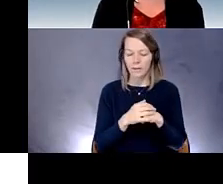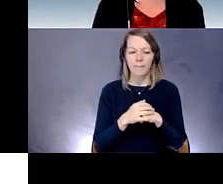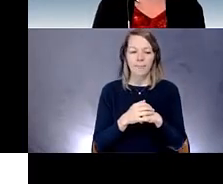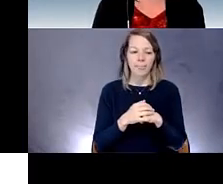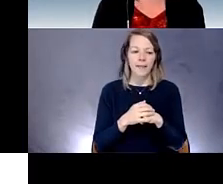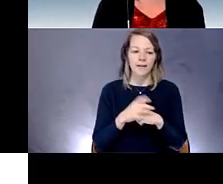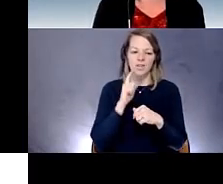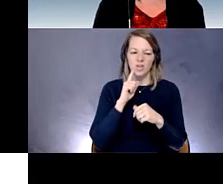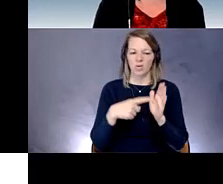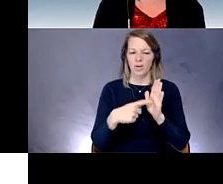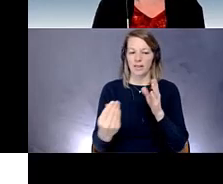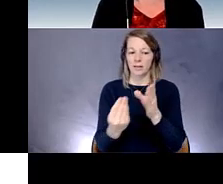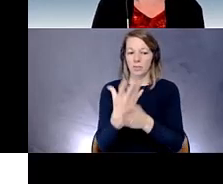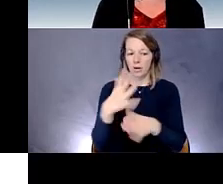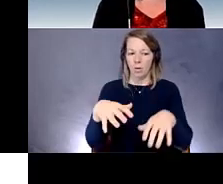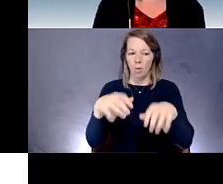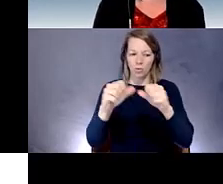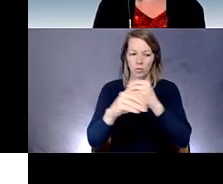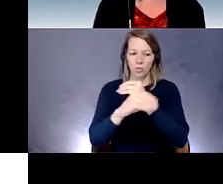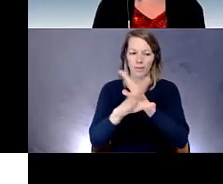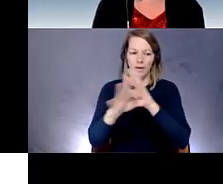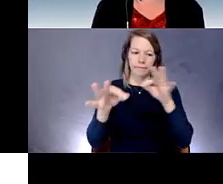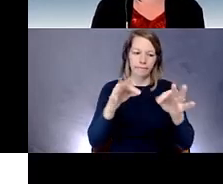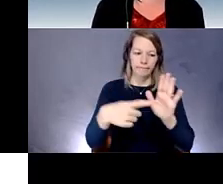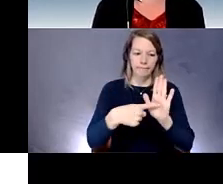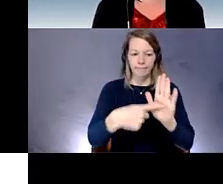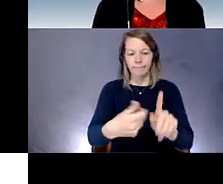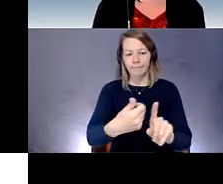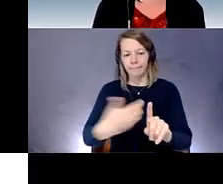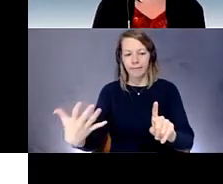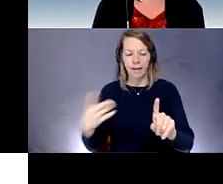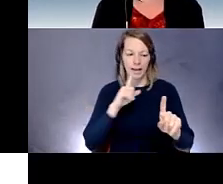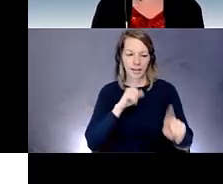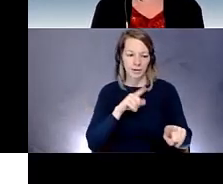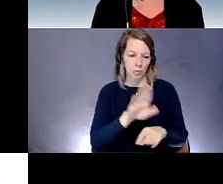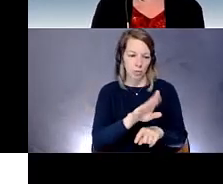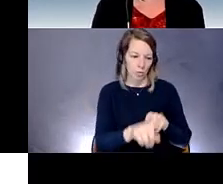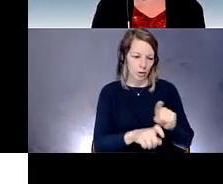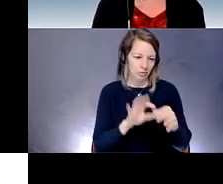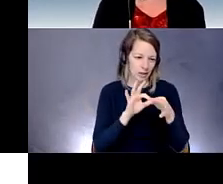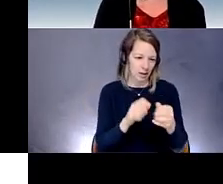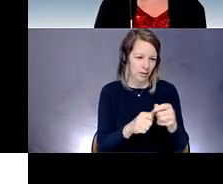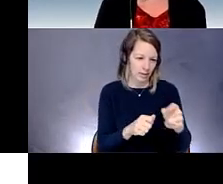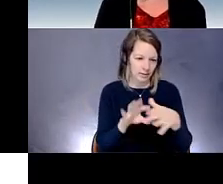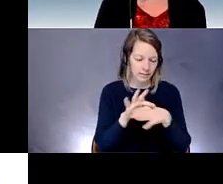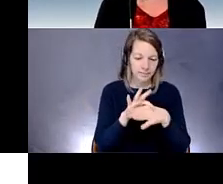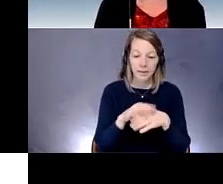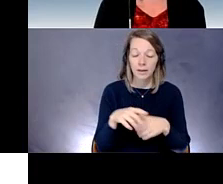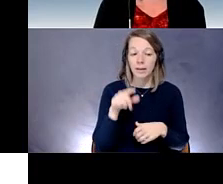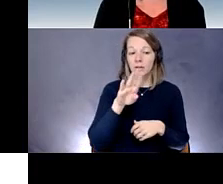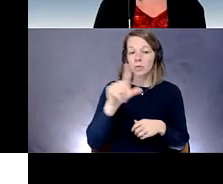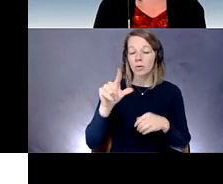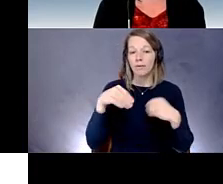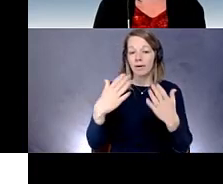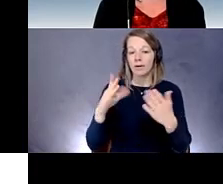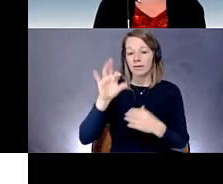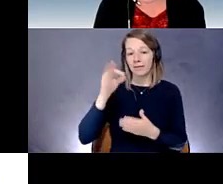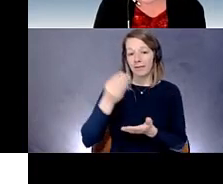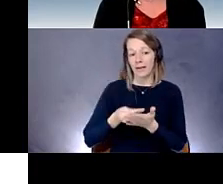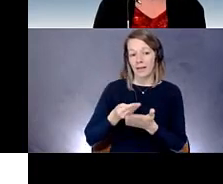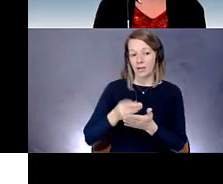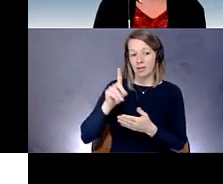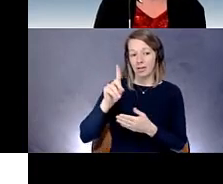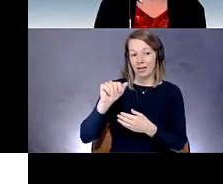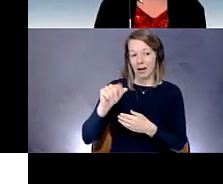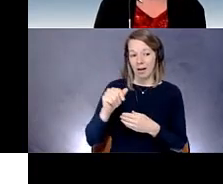this spring host a webinar to provide a demonstration as well as answer questions. This tool provides financial data from